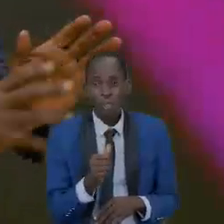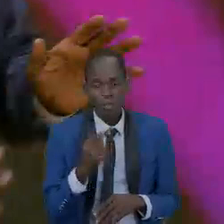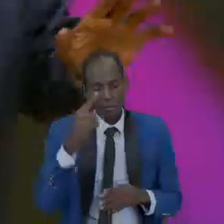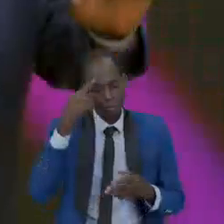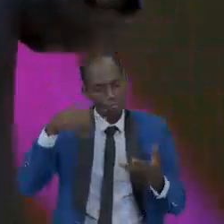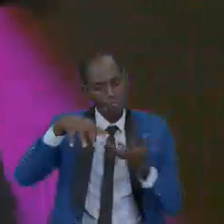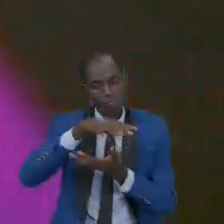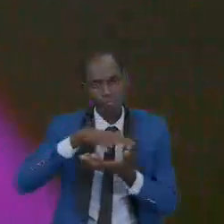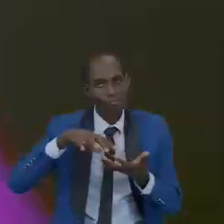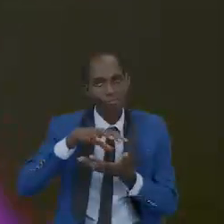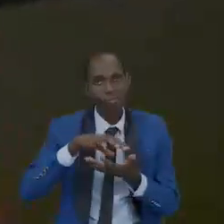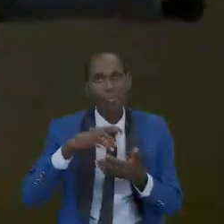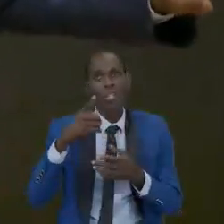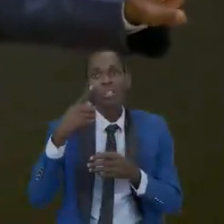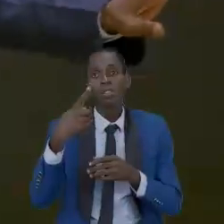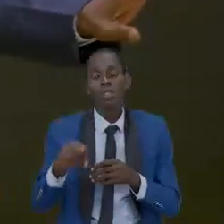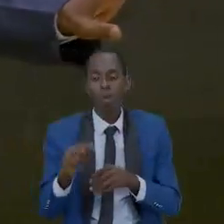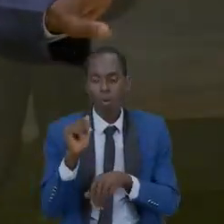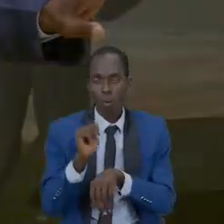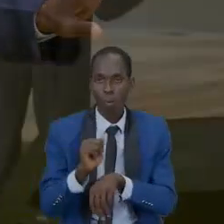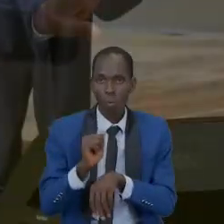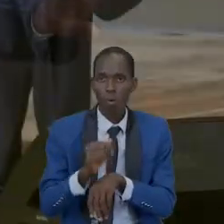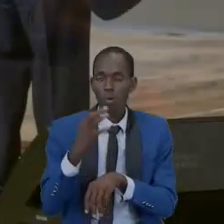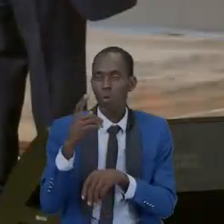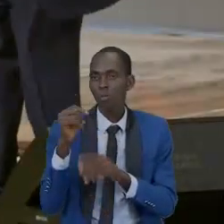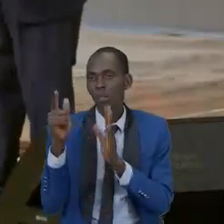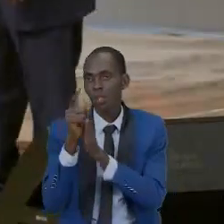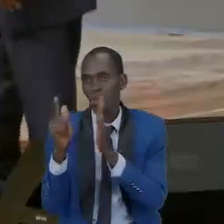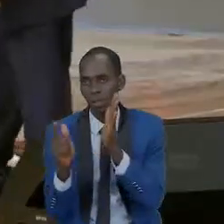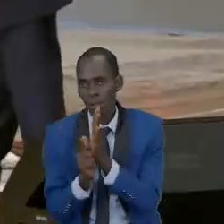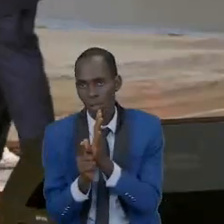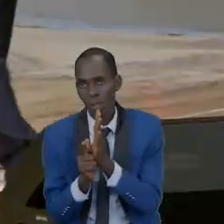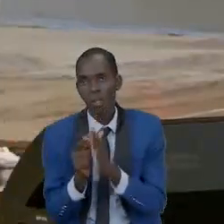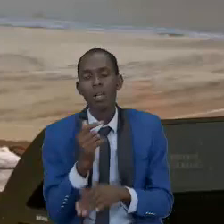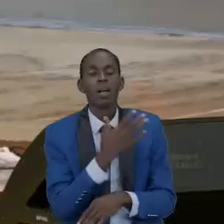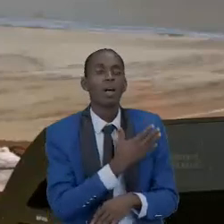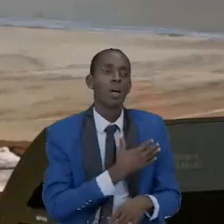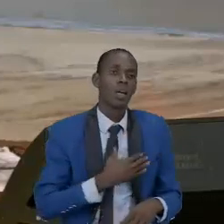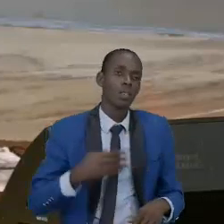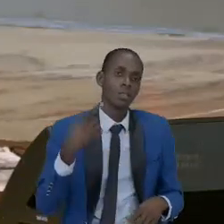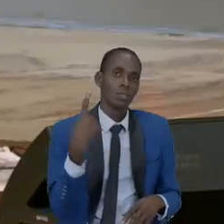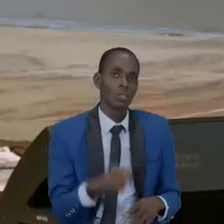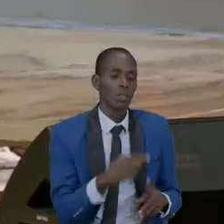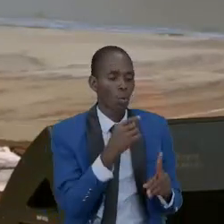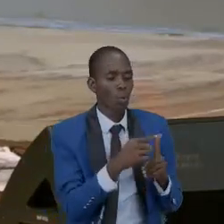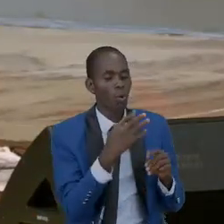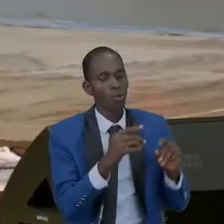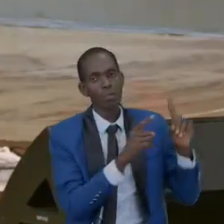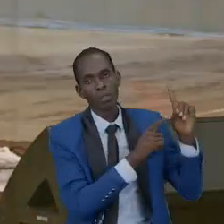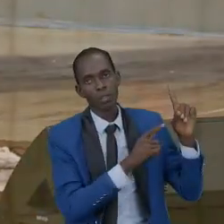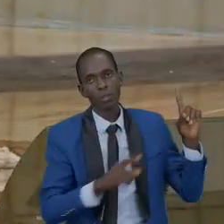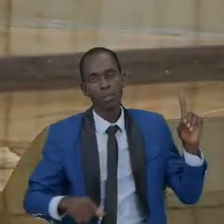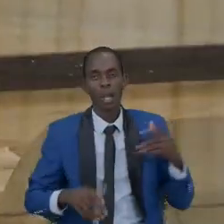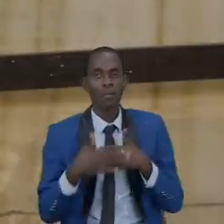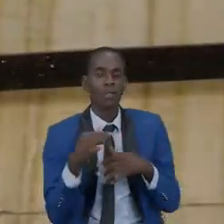confuse the works of the law and the word of the Lord after we are born